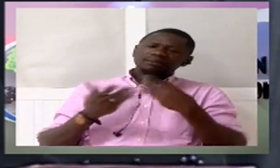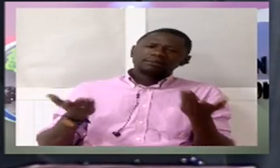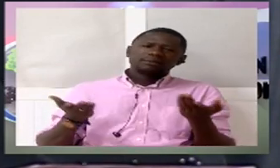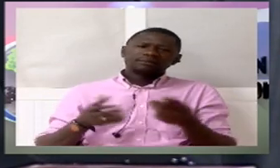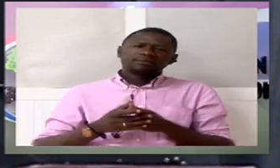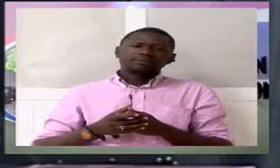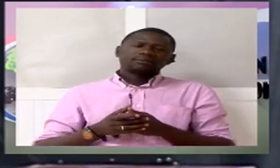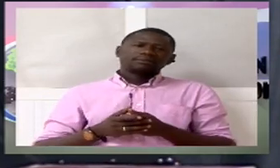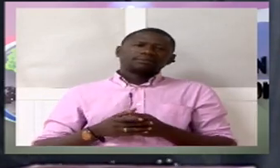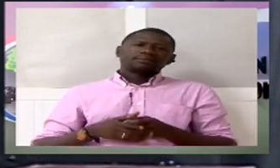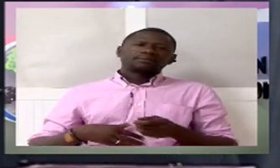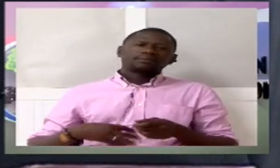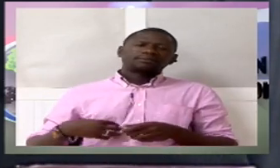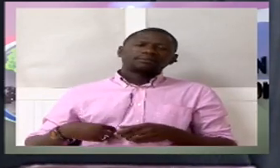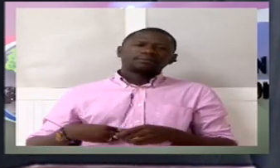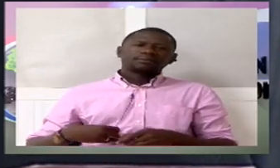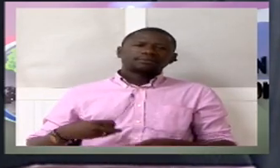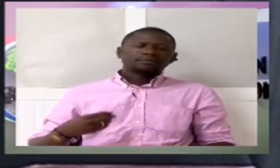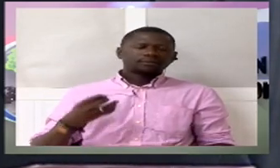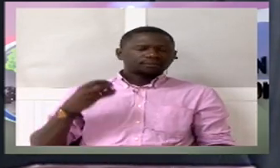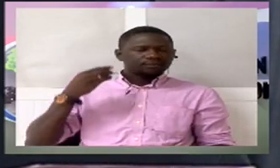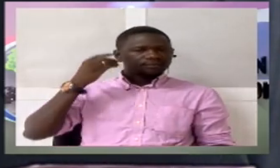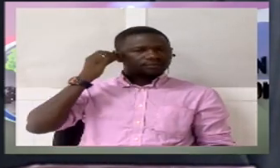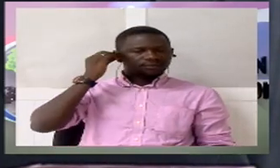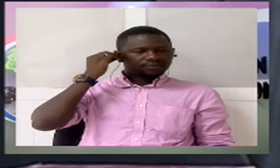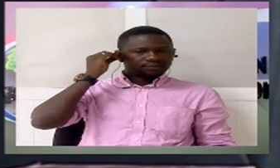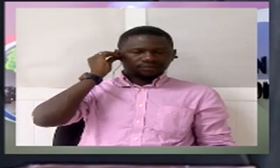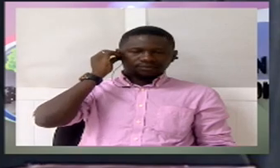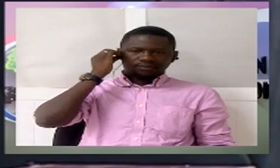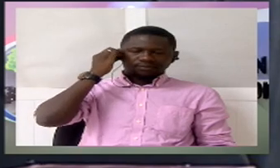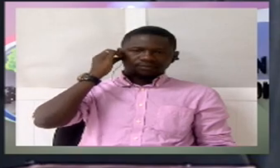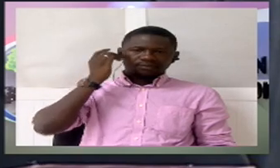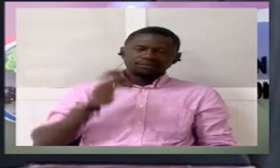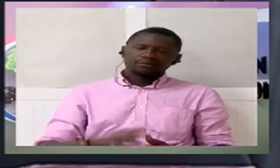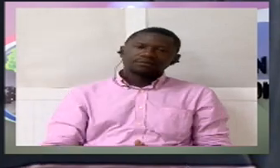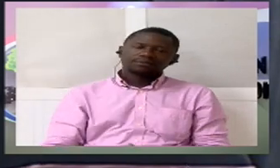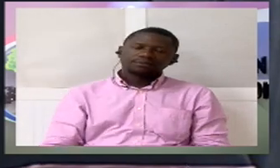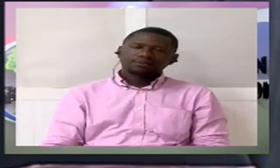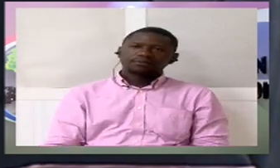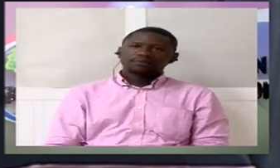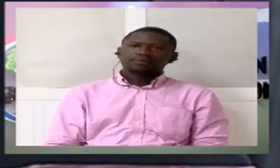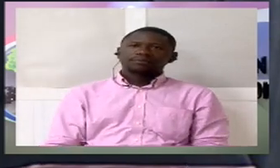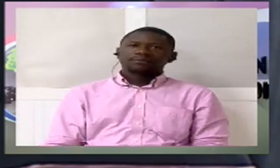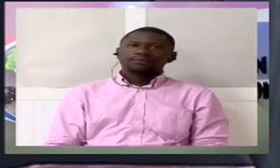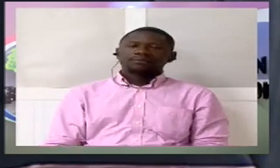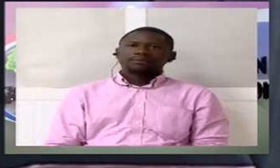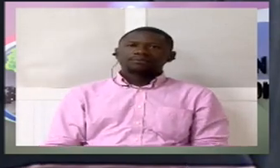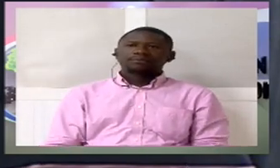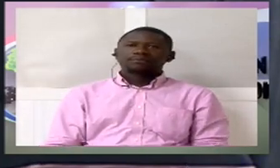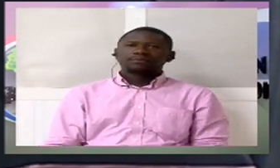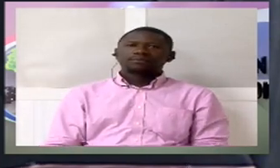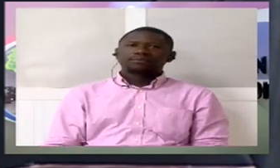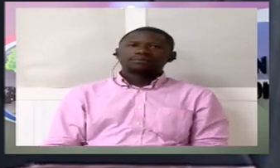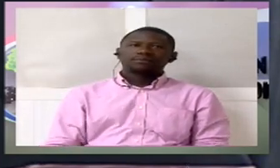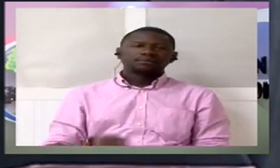Patiola nyatong koti, patiola nyatong kapalaso diala. Aseke yake secretary leti patiokono wala menkatata wala dal. Ha, yake